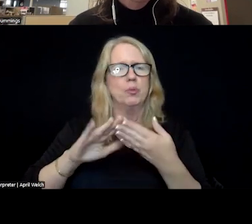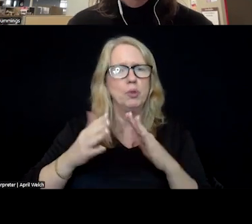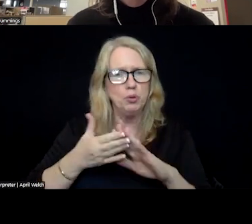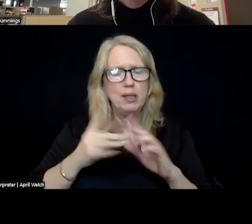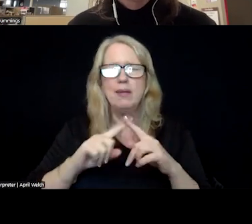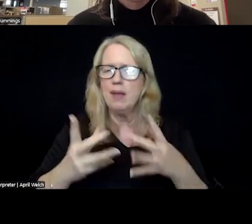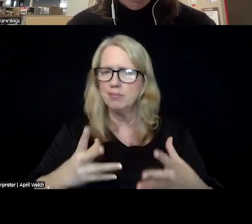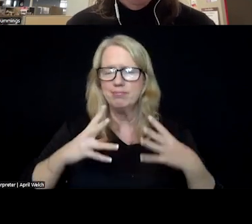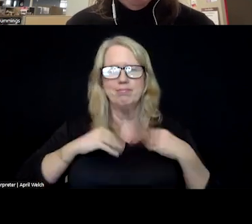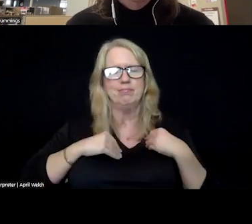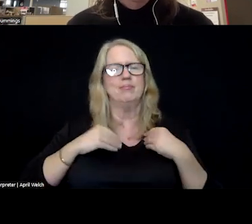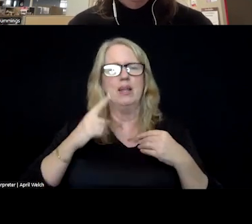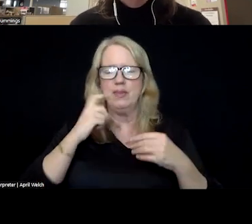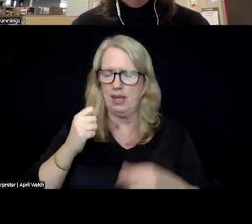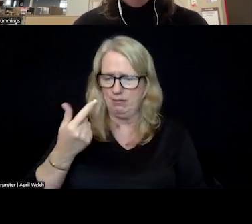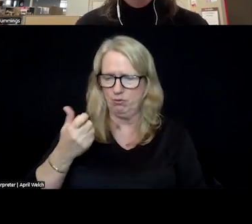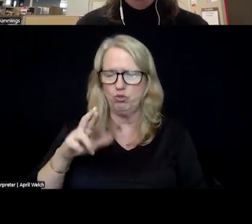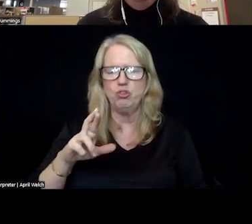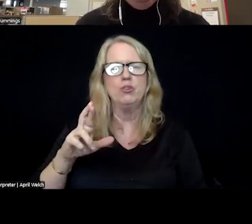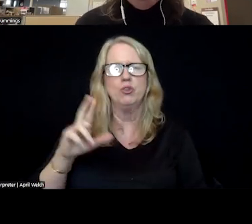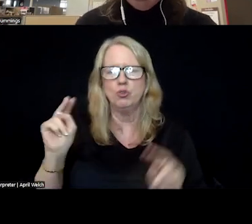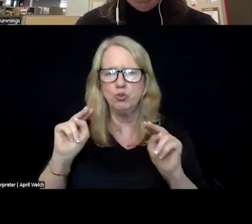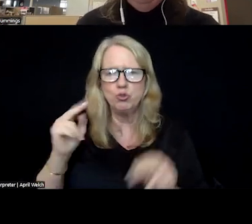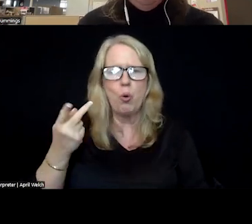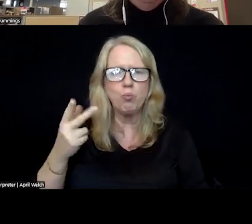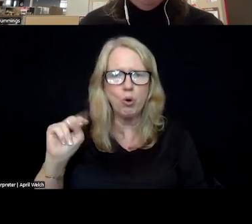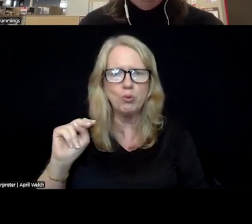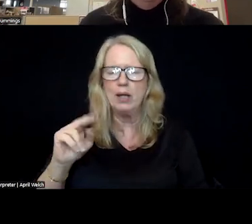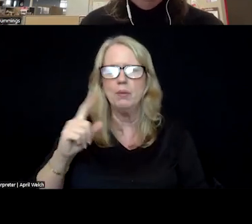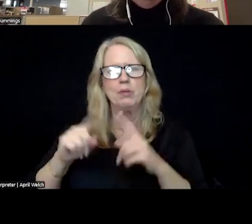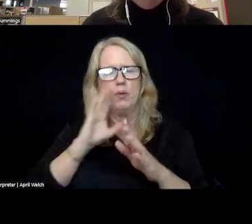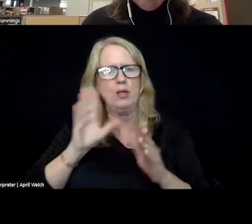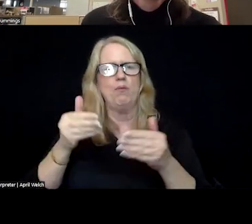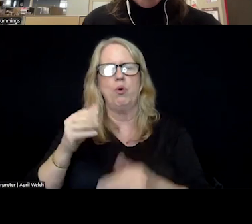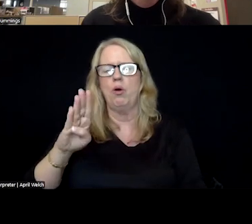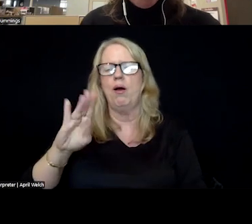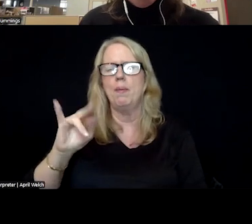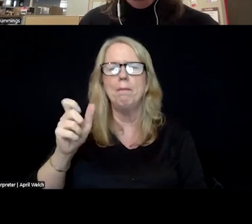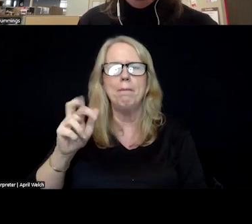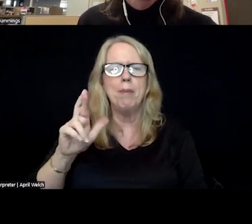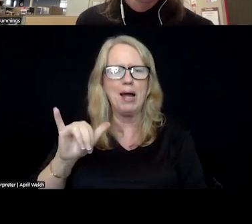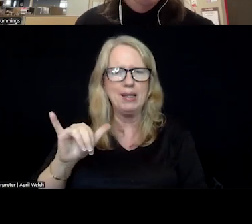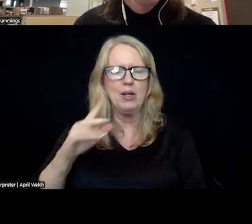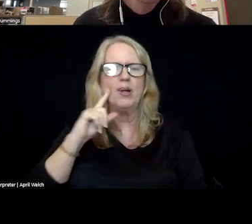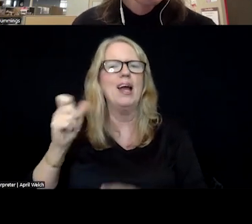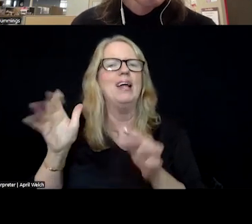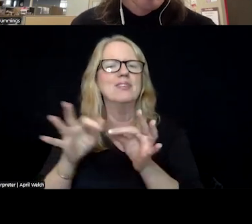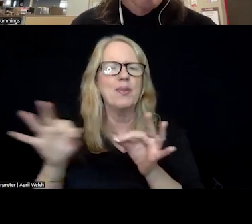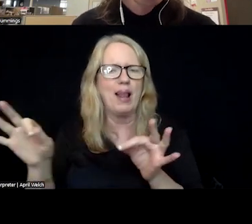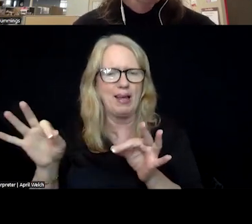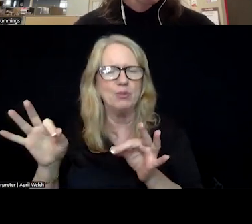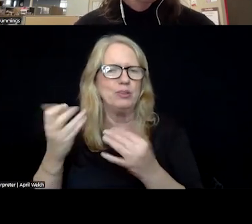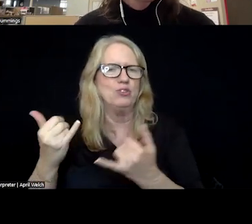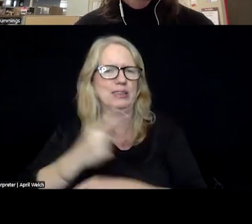and utilized gender neutral pronouns, and they don't focus so heavily on the gender binary as our language construction does